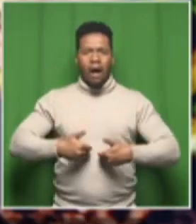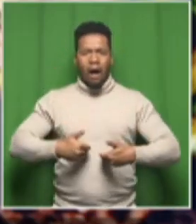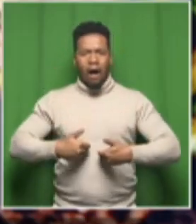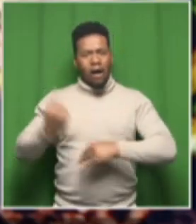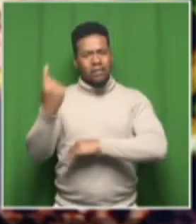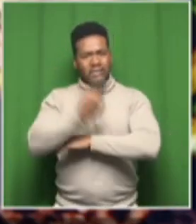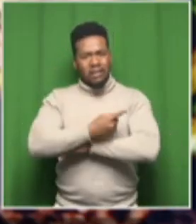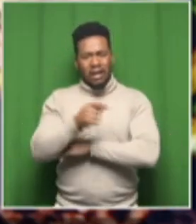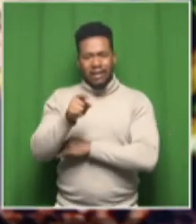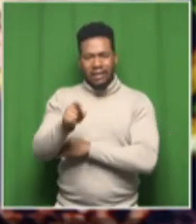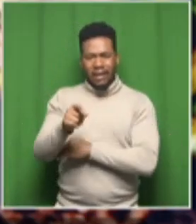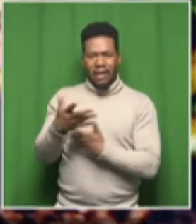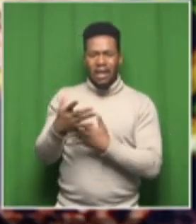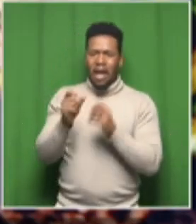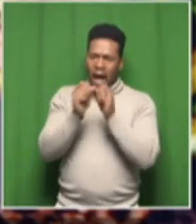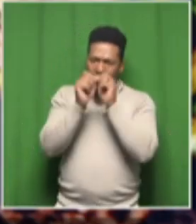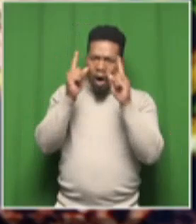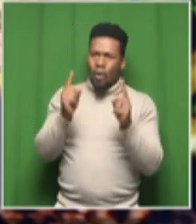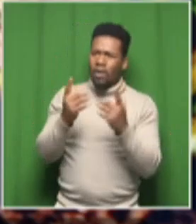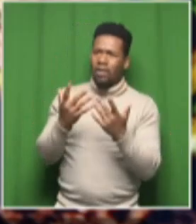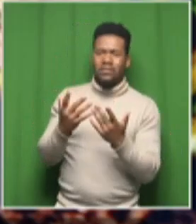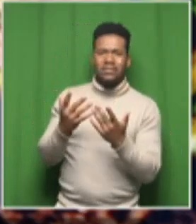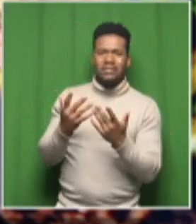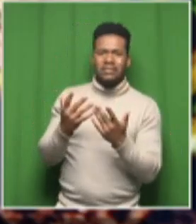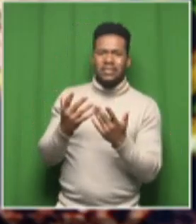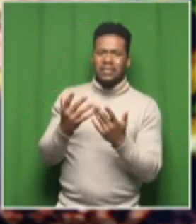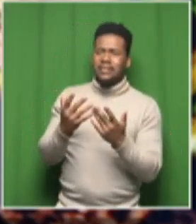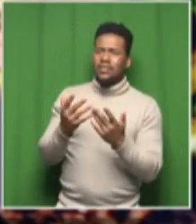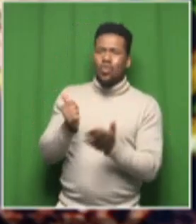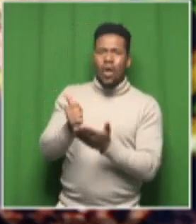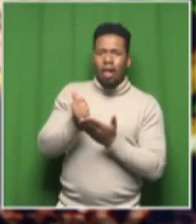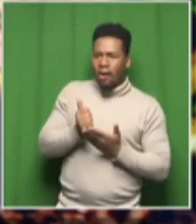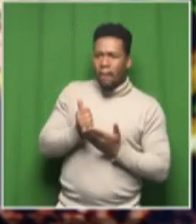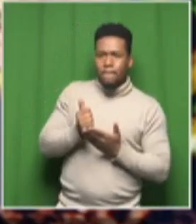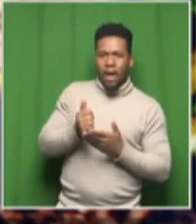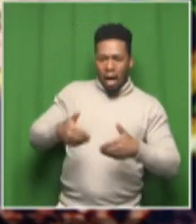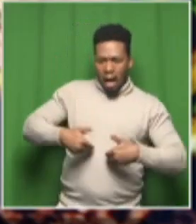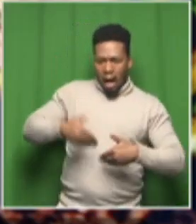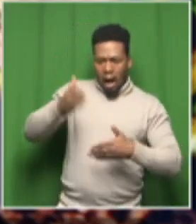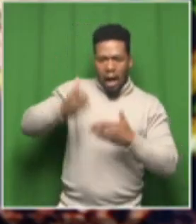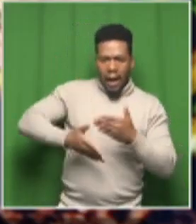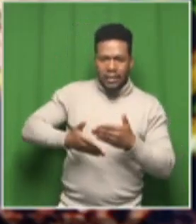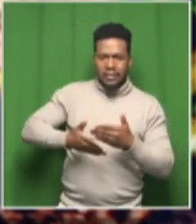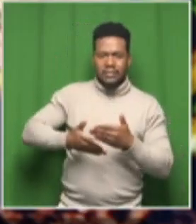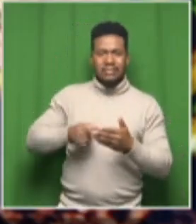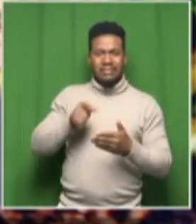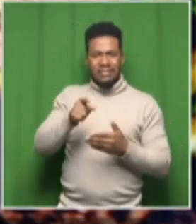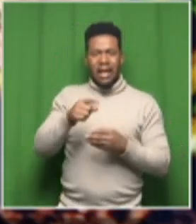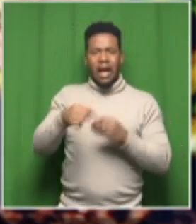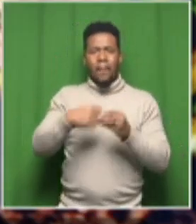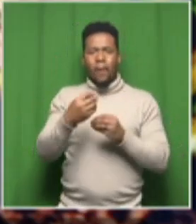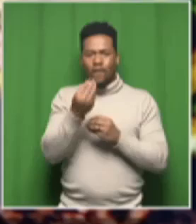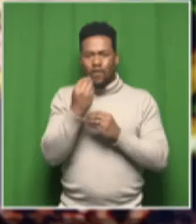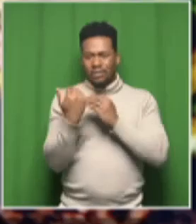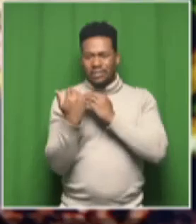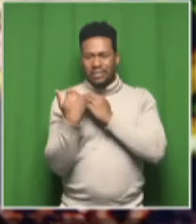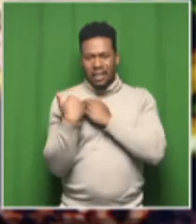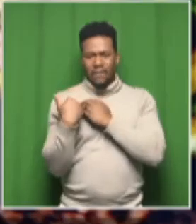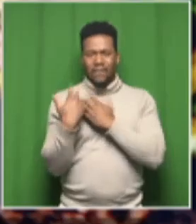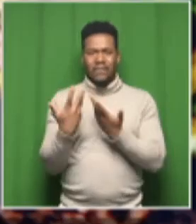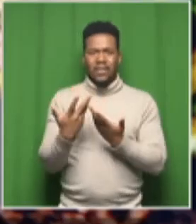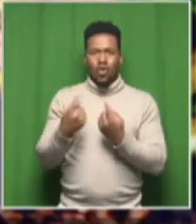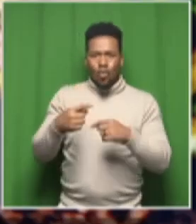to raise awareness and take concerted action to help end hunger. And so beyond awareness about food security or insecurity, what can